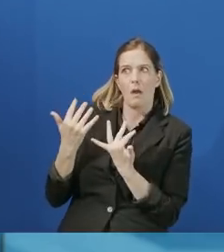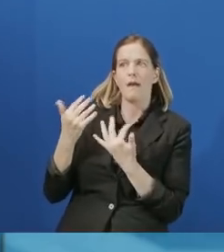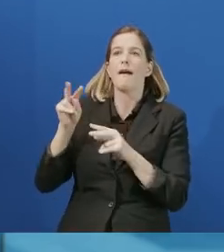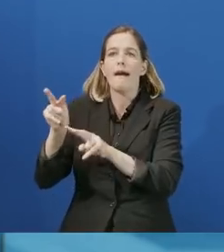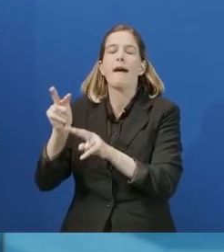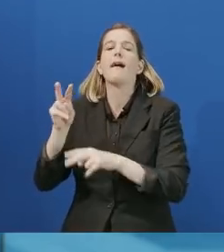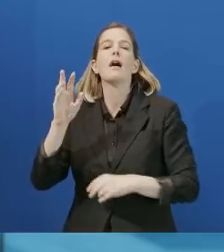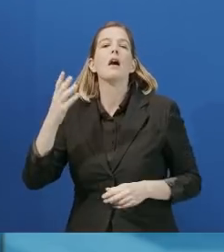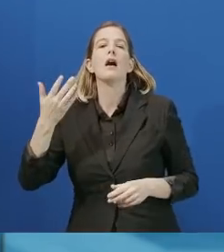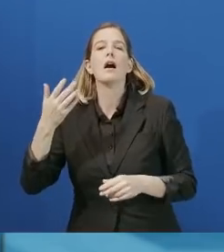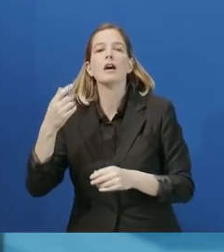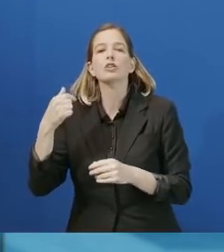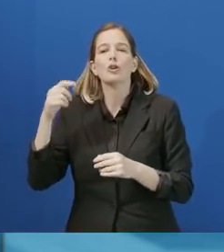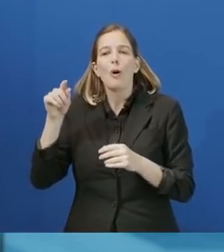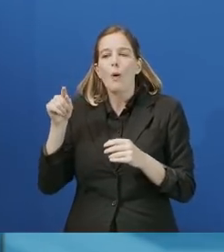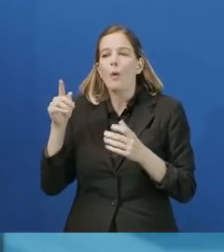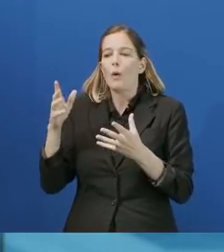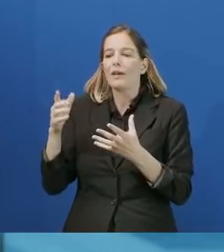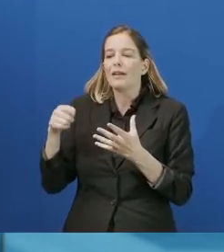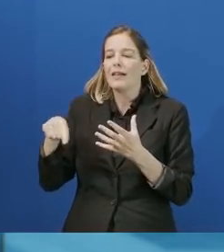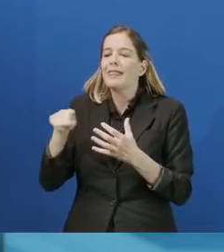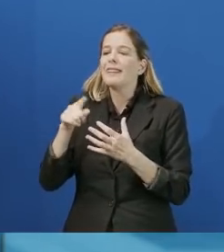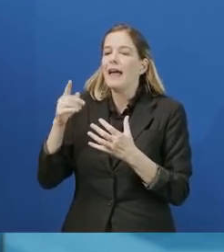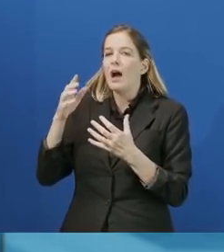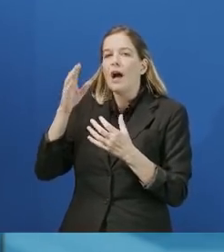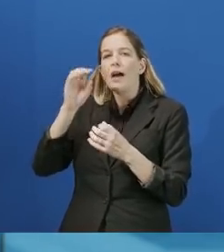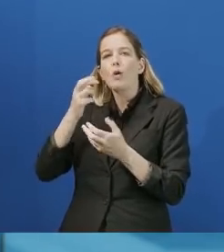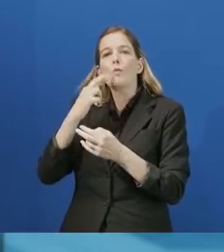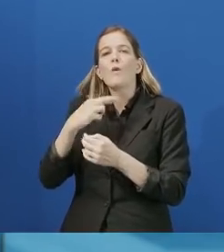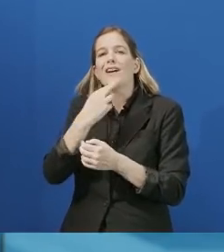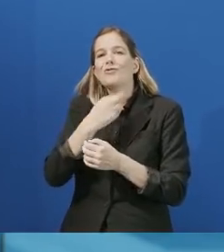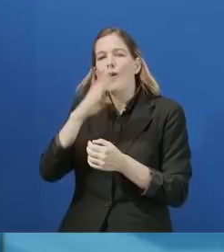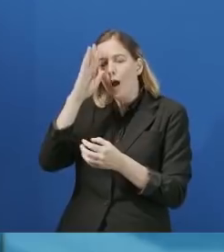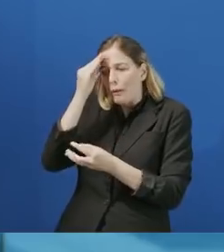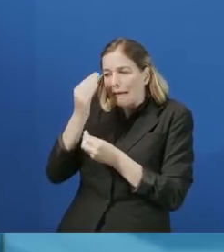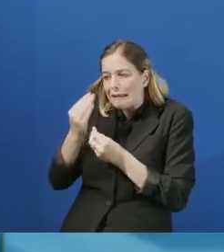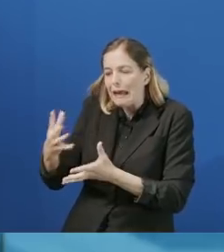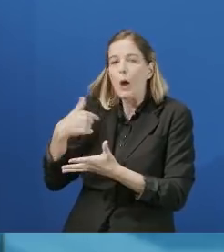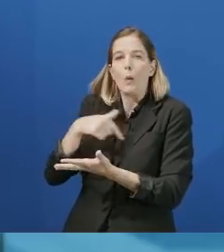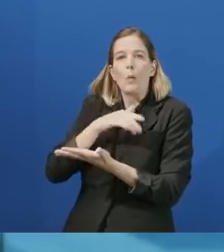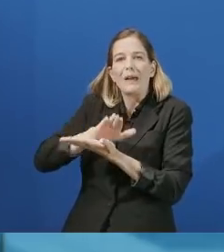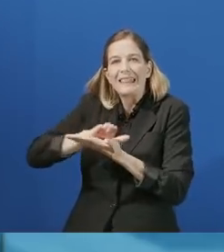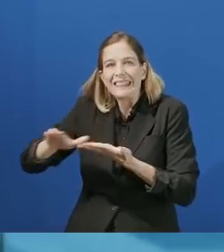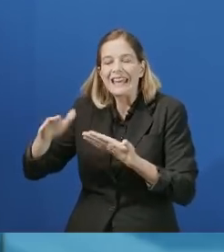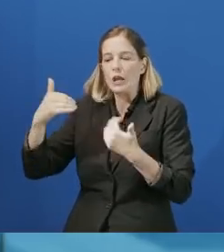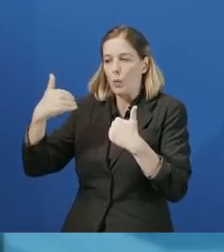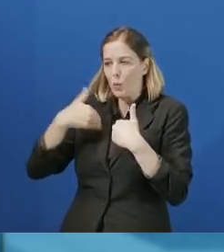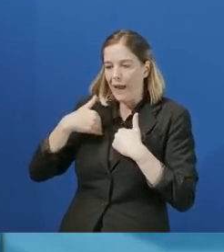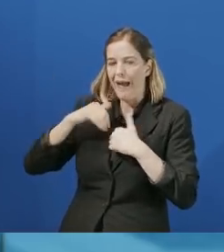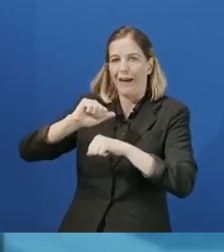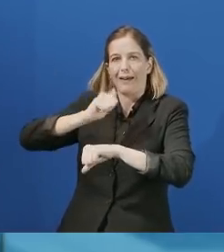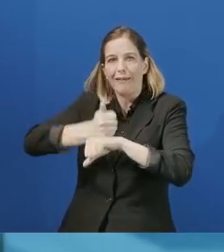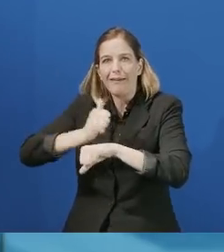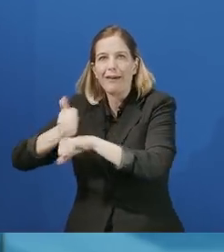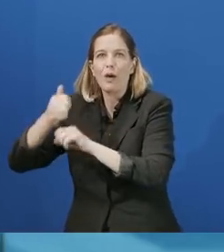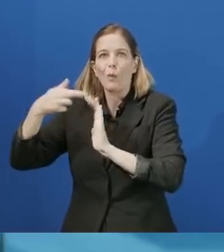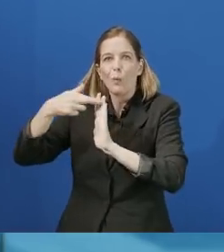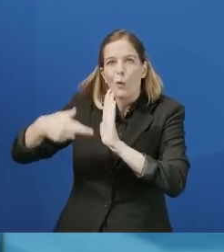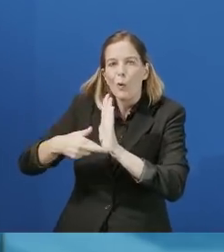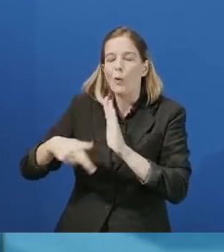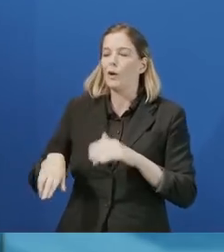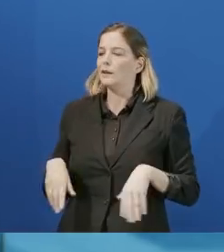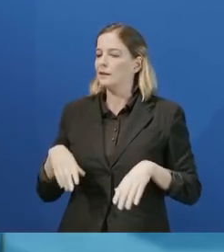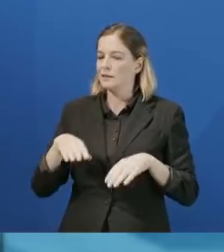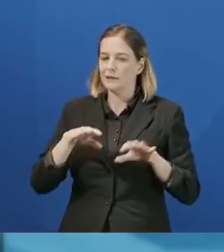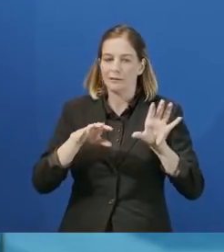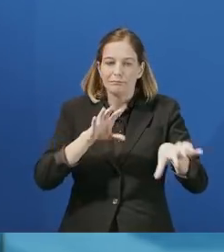that they could tell the restaurant was cleaner, that social distancing was enforced, that the server and the food people